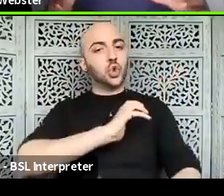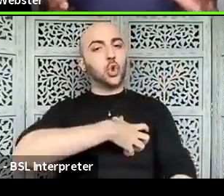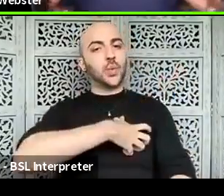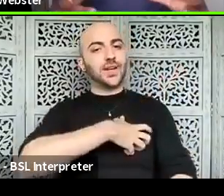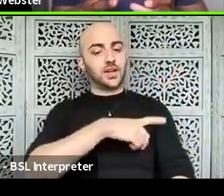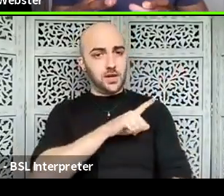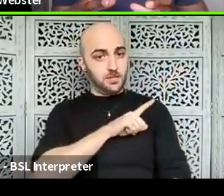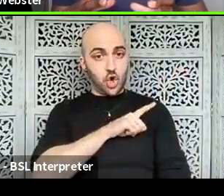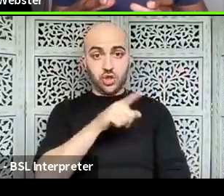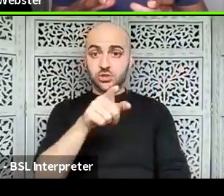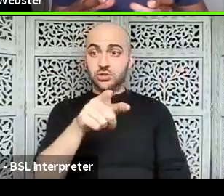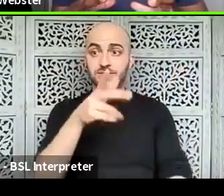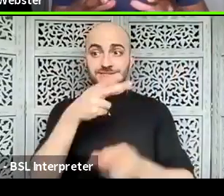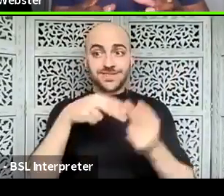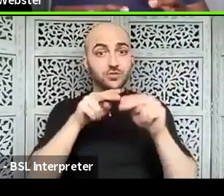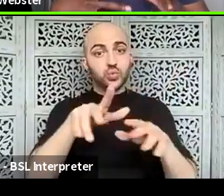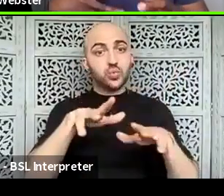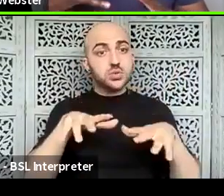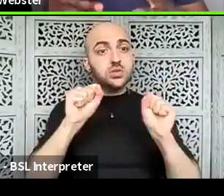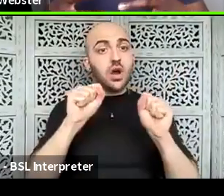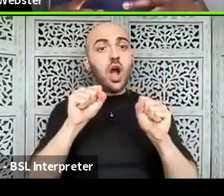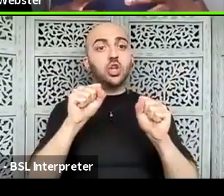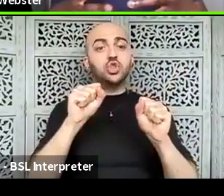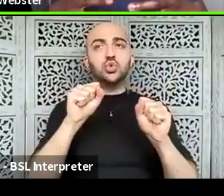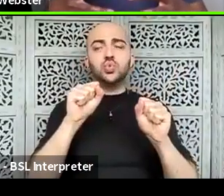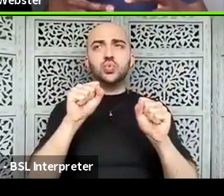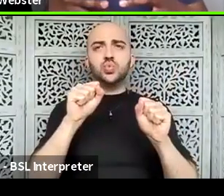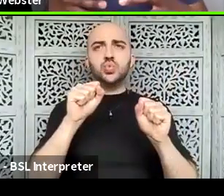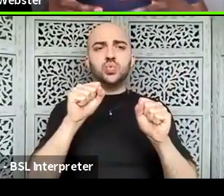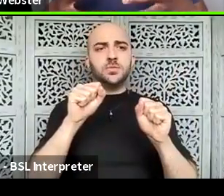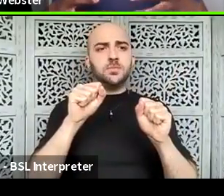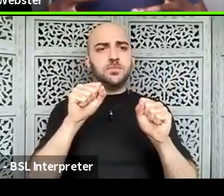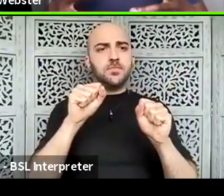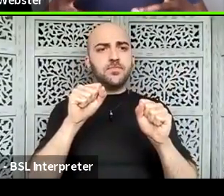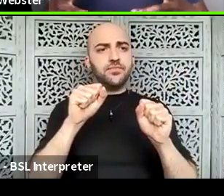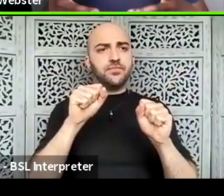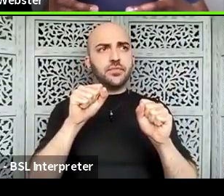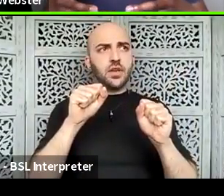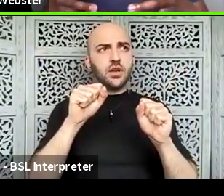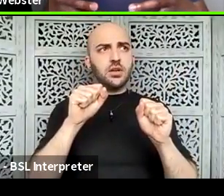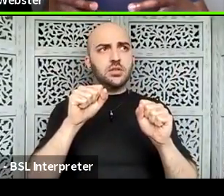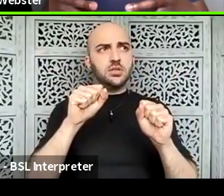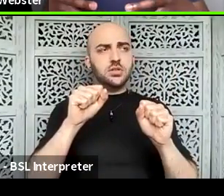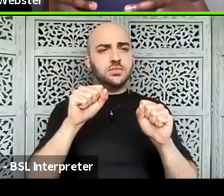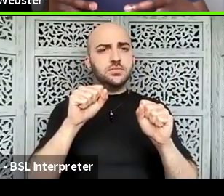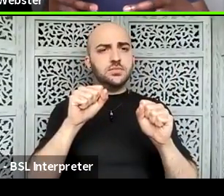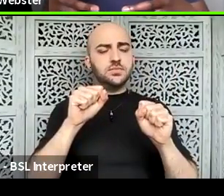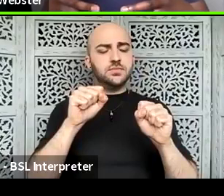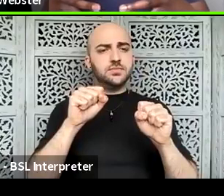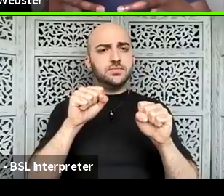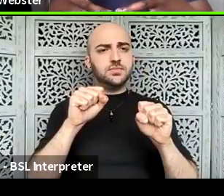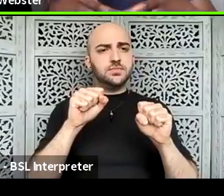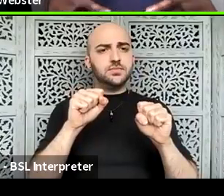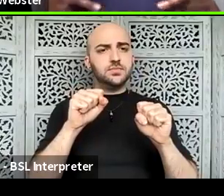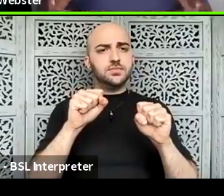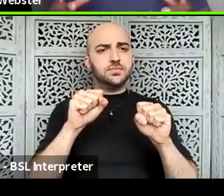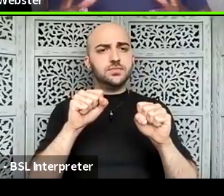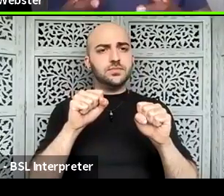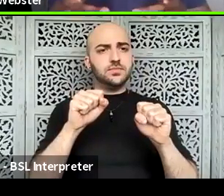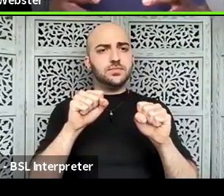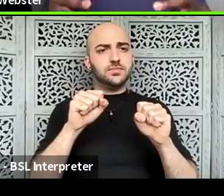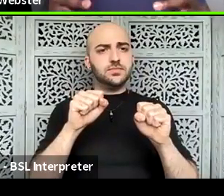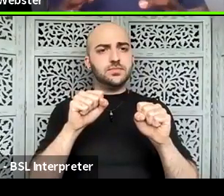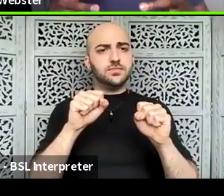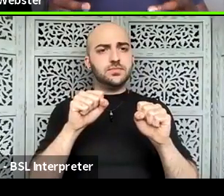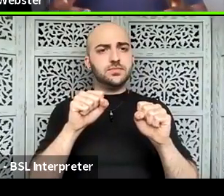you start to apply the same kind of approach and same kind of logic to in terms of how